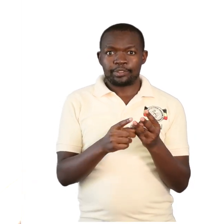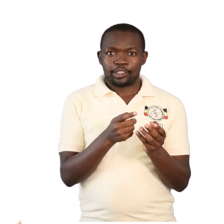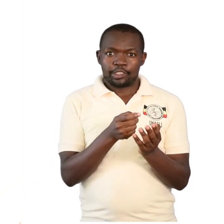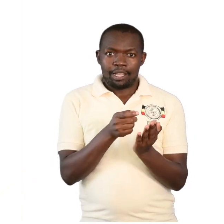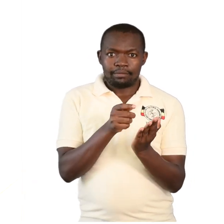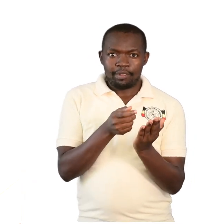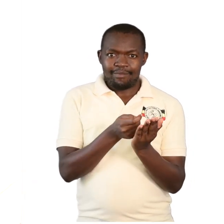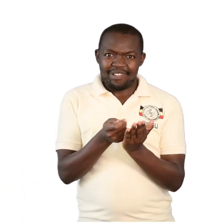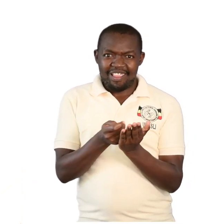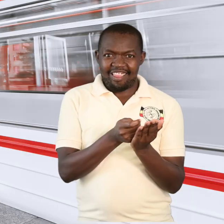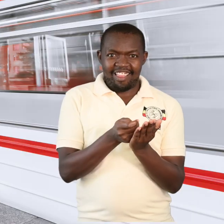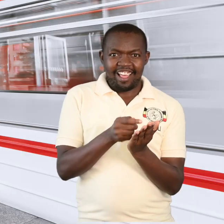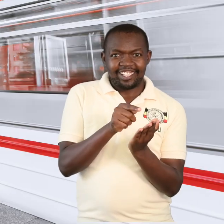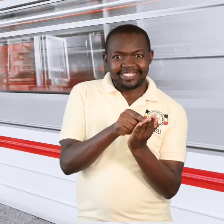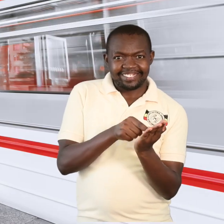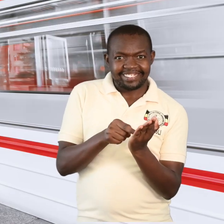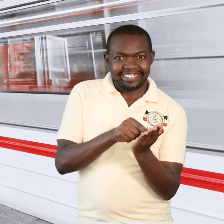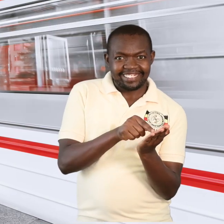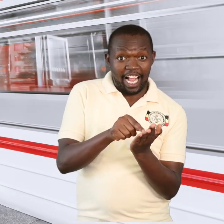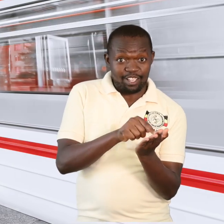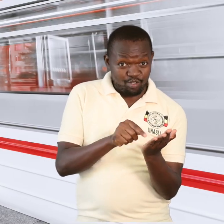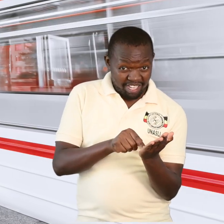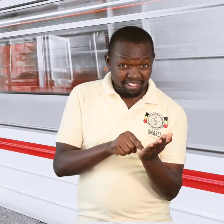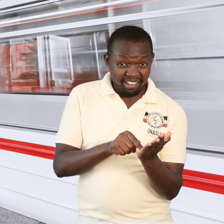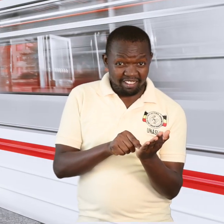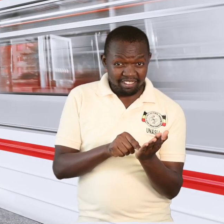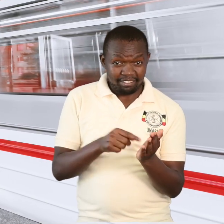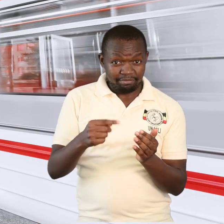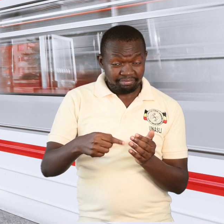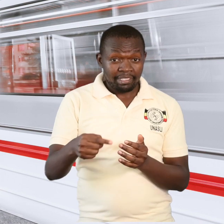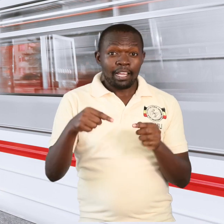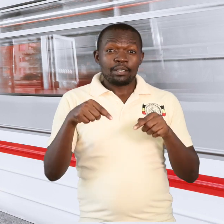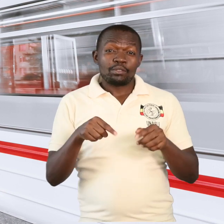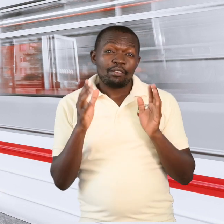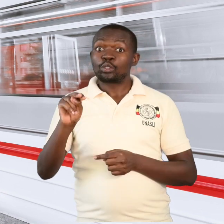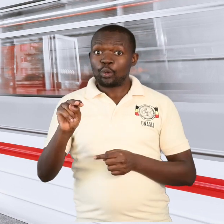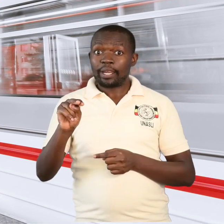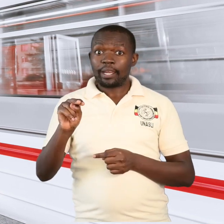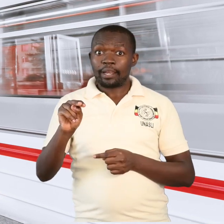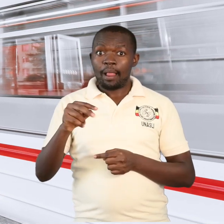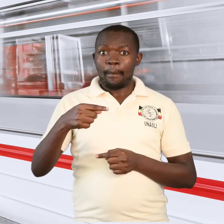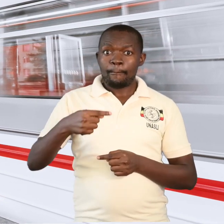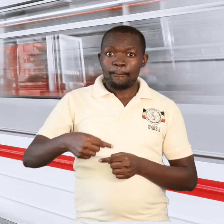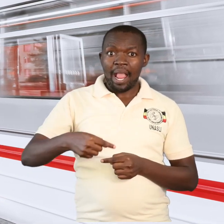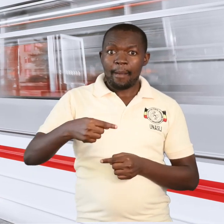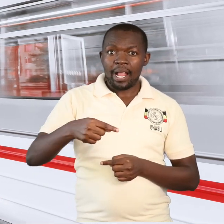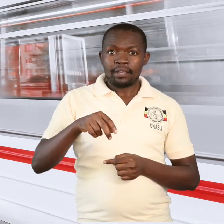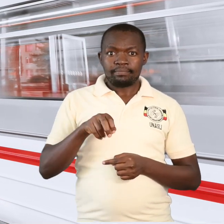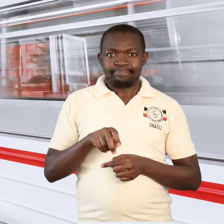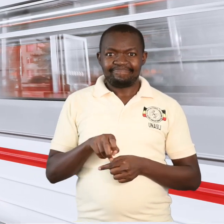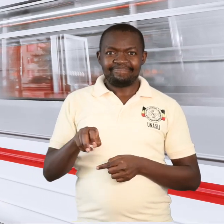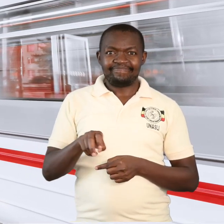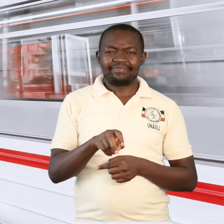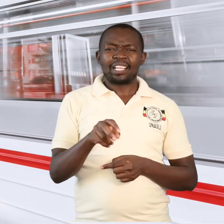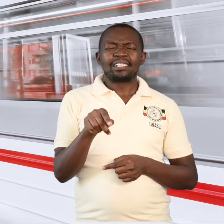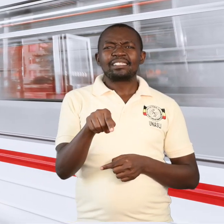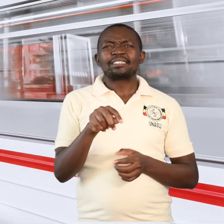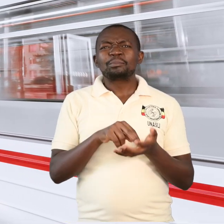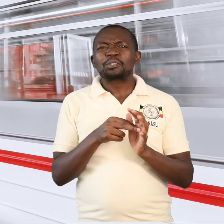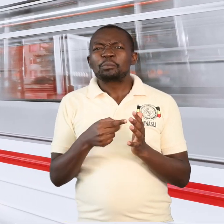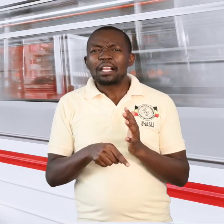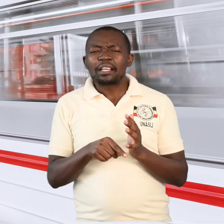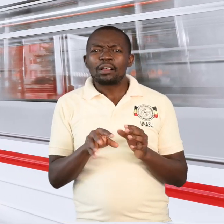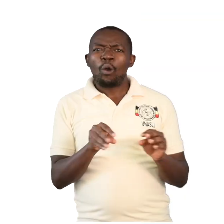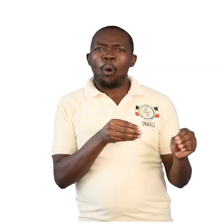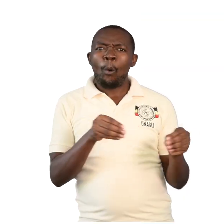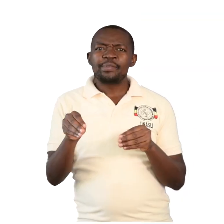this amazing lesson. Today we are going to talk about motion. Motion is about the movement of